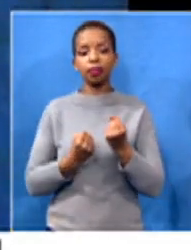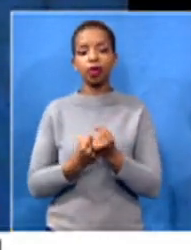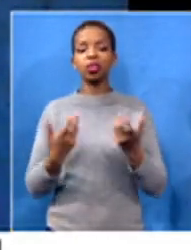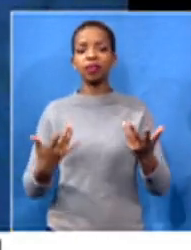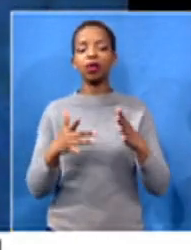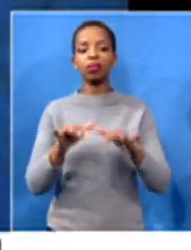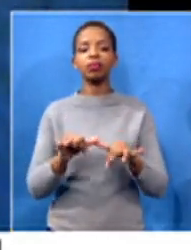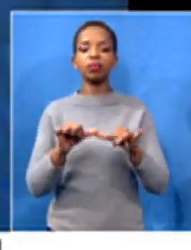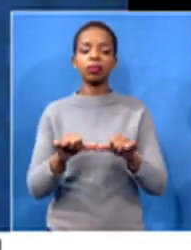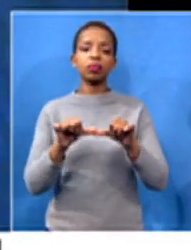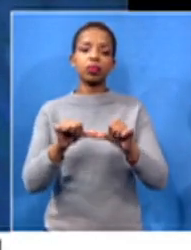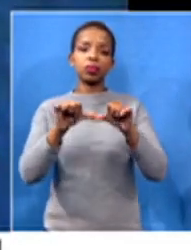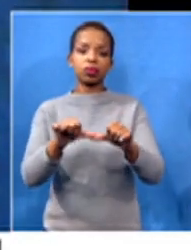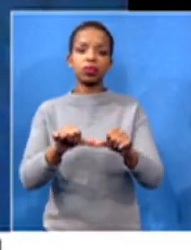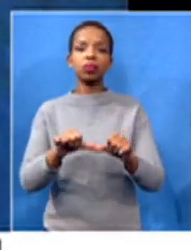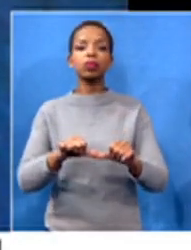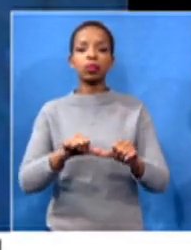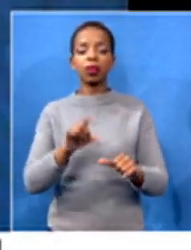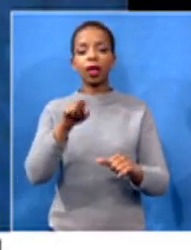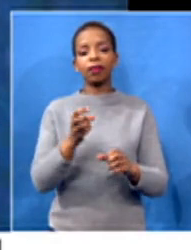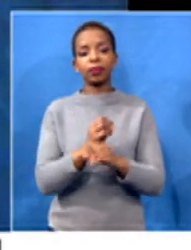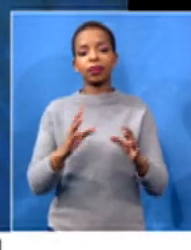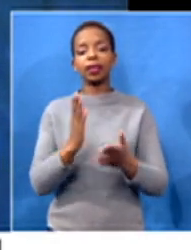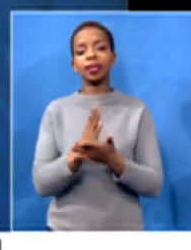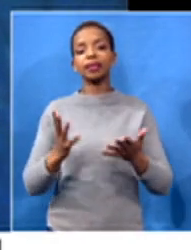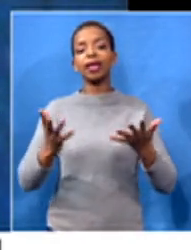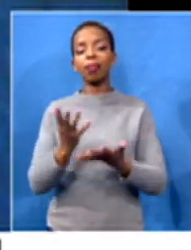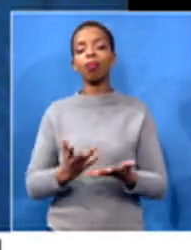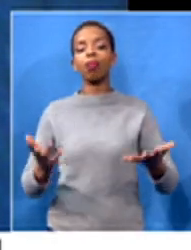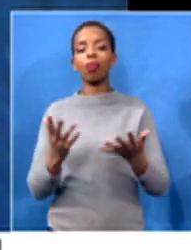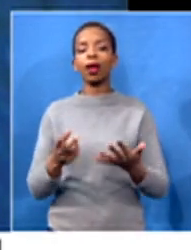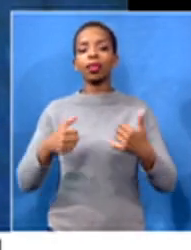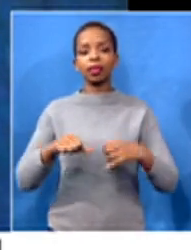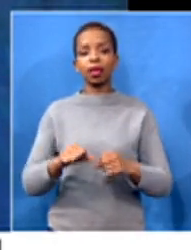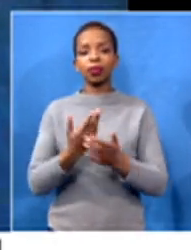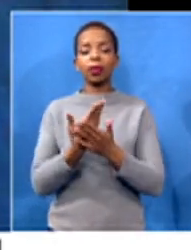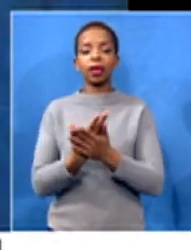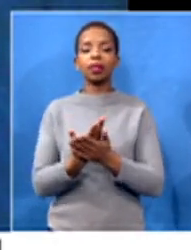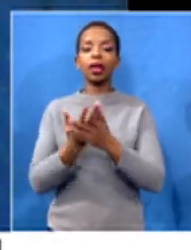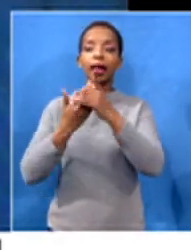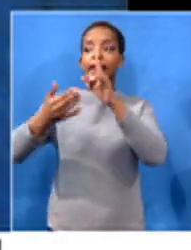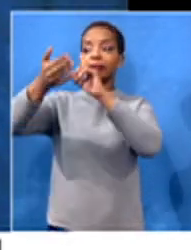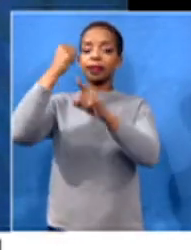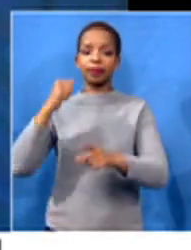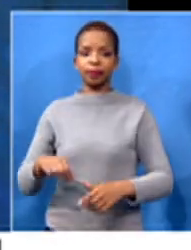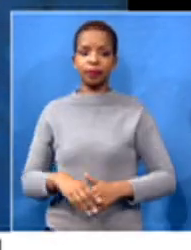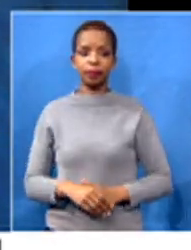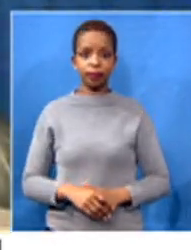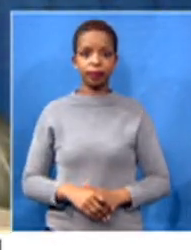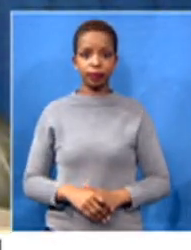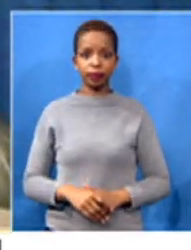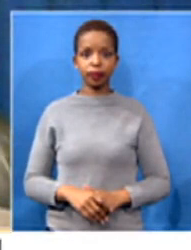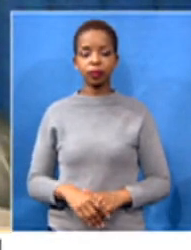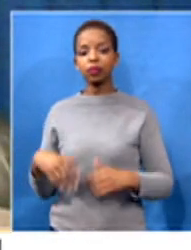and to try and meet, to some way, at least achieve a sizable proportion of that development. And